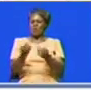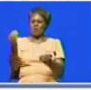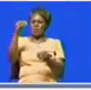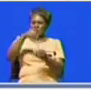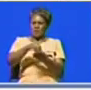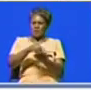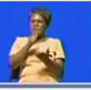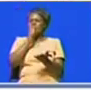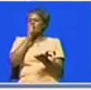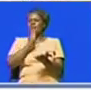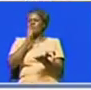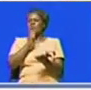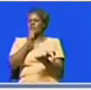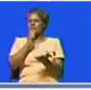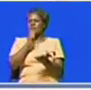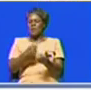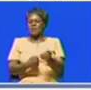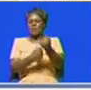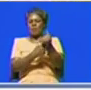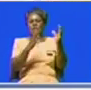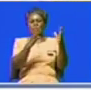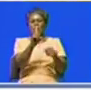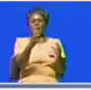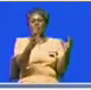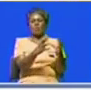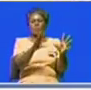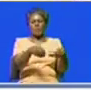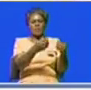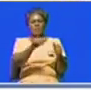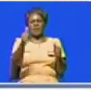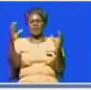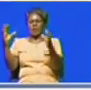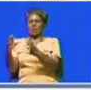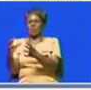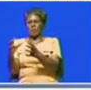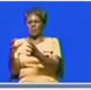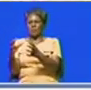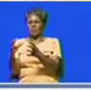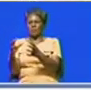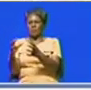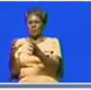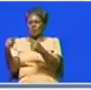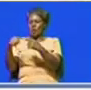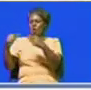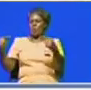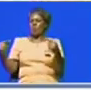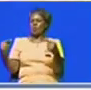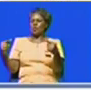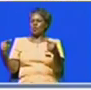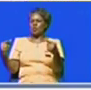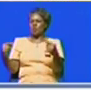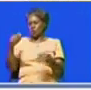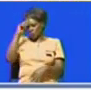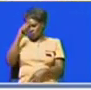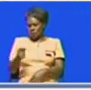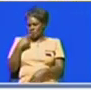the referee was gravely unfair to one side, gave all the goals to the other side. It was appealed to the Confederation. The